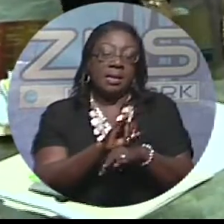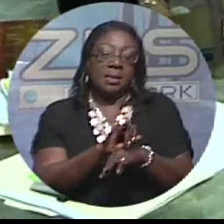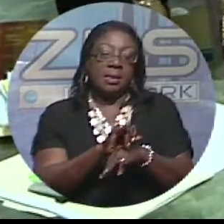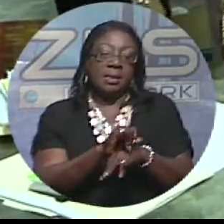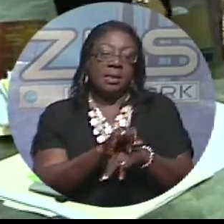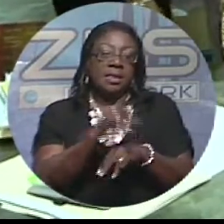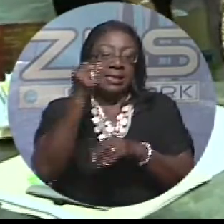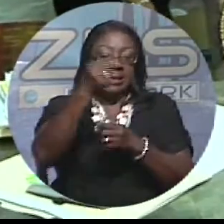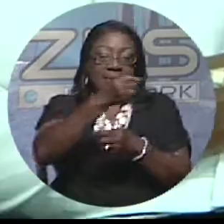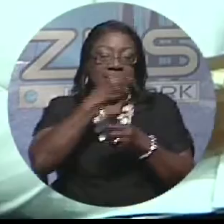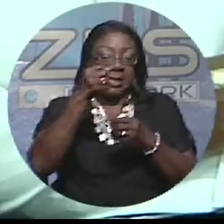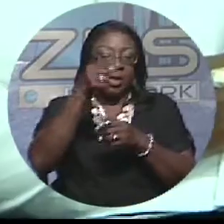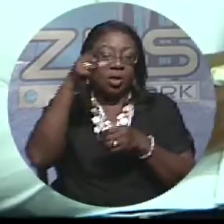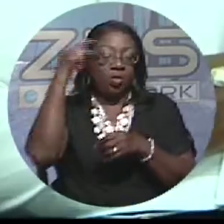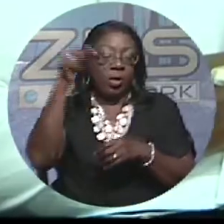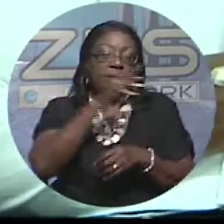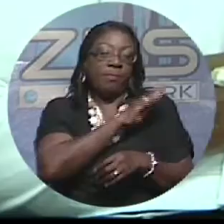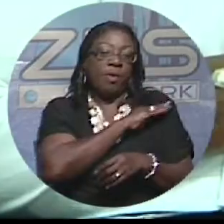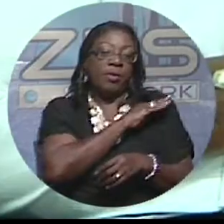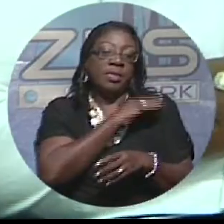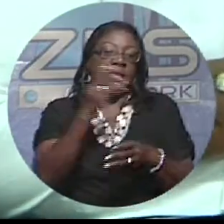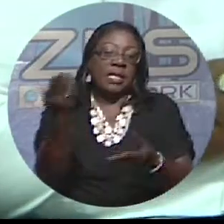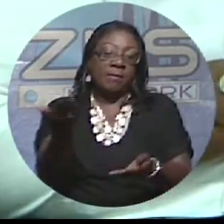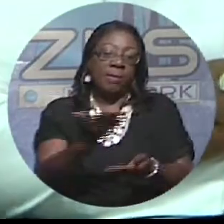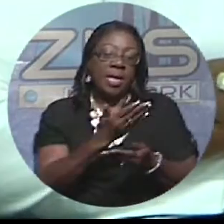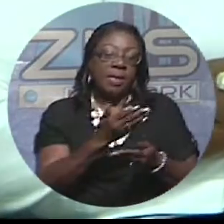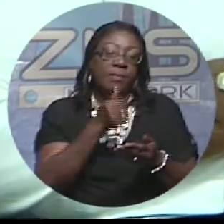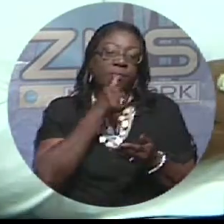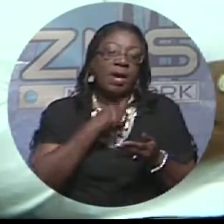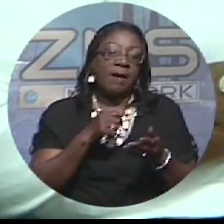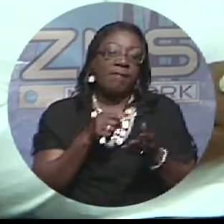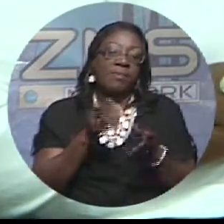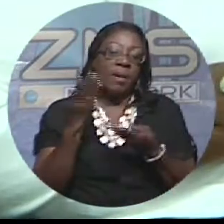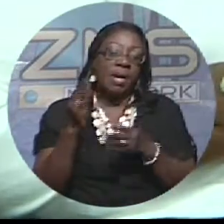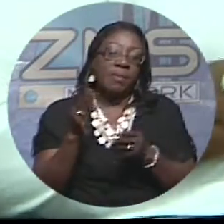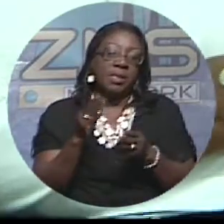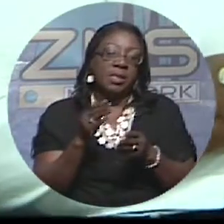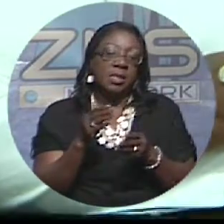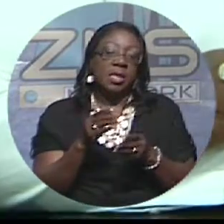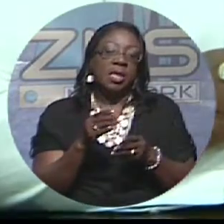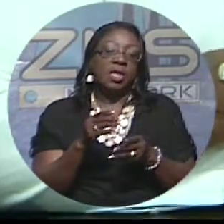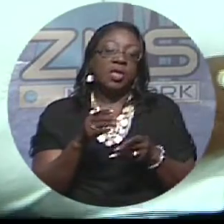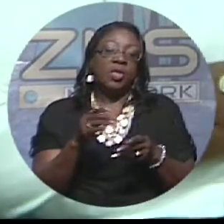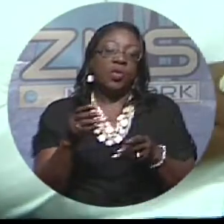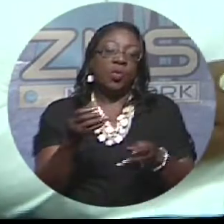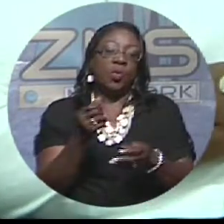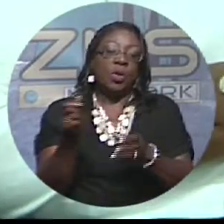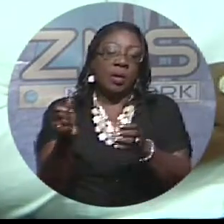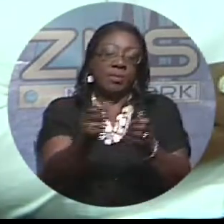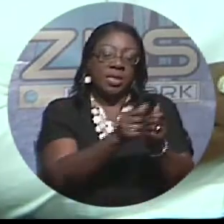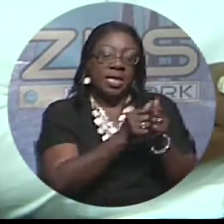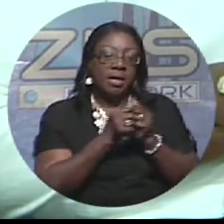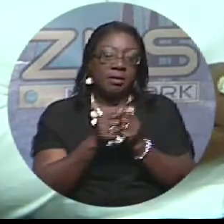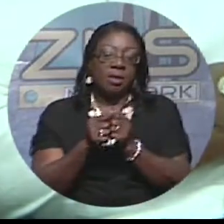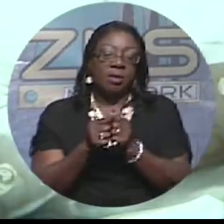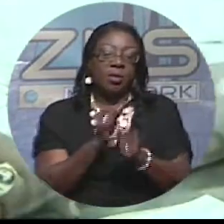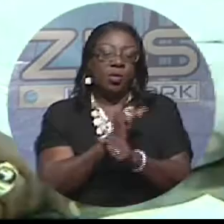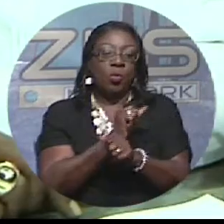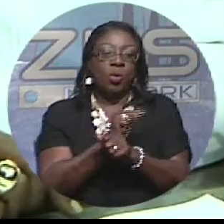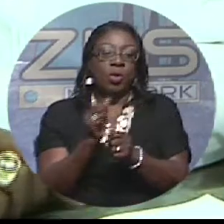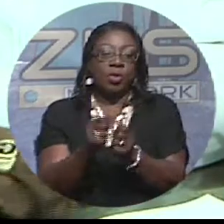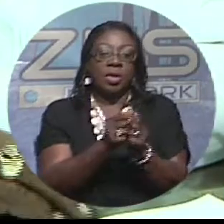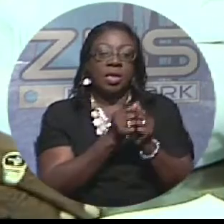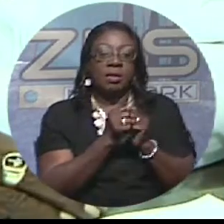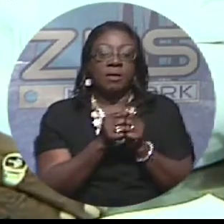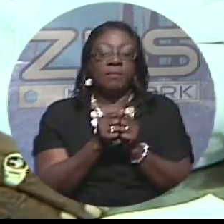Greg Burrows invites corporate Bahamas to join in this public-private partnership venture. I know that we